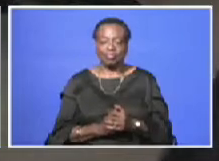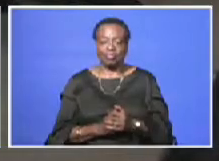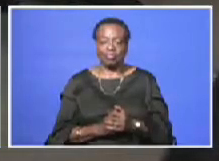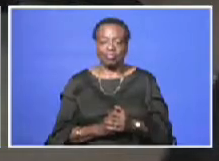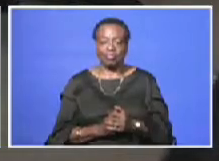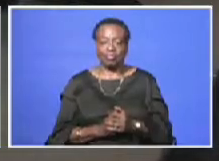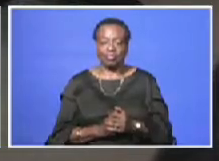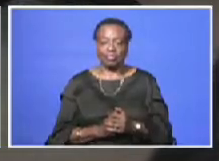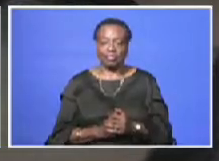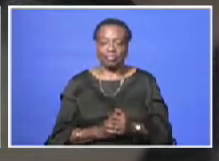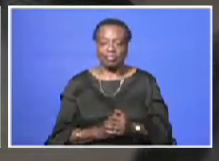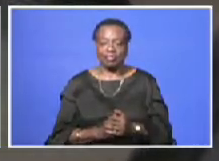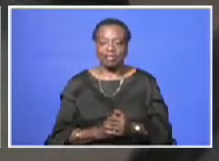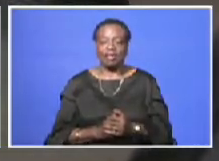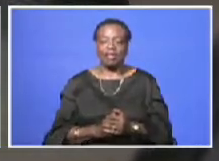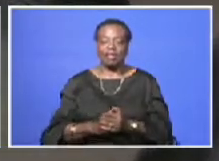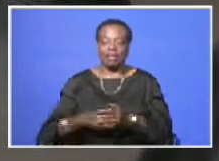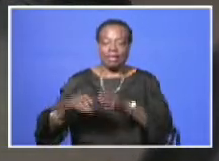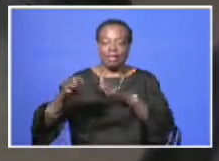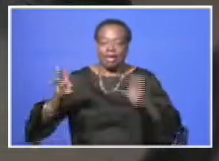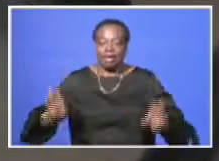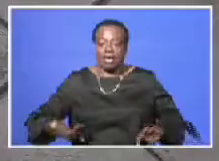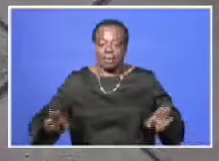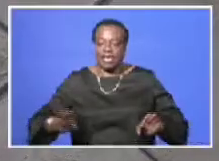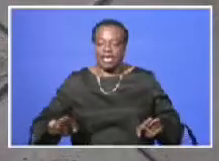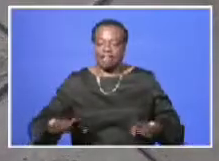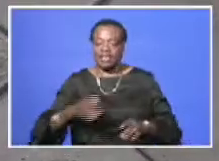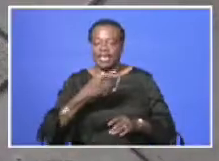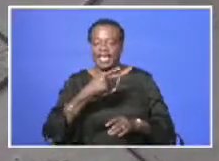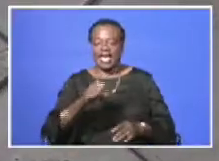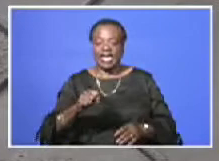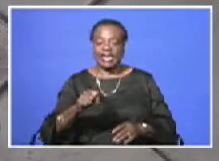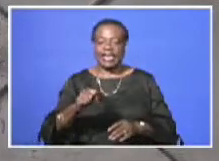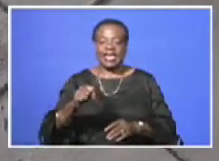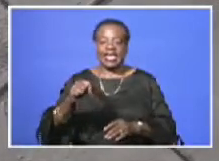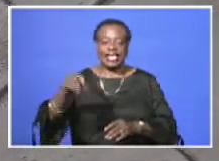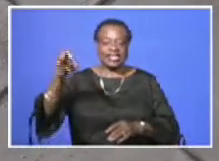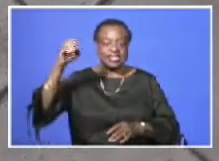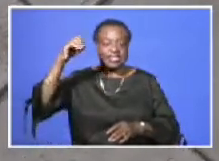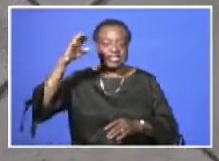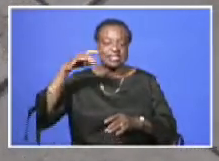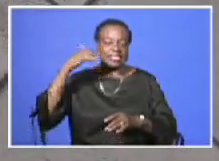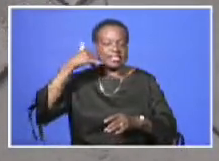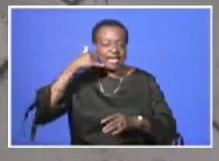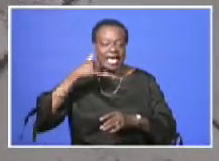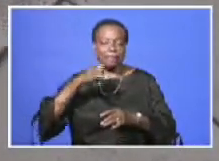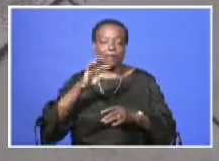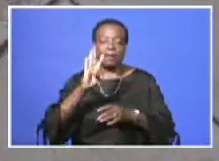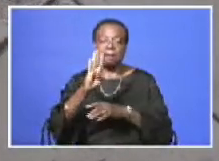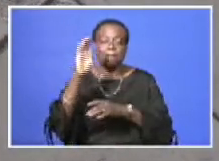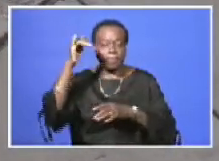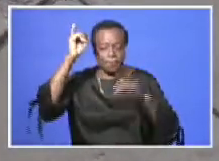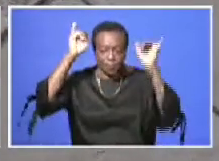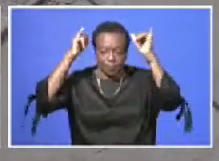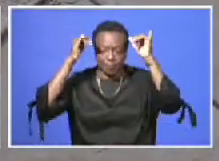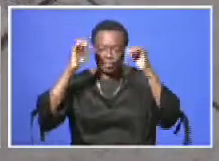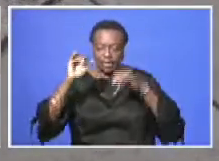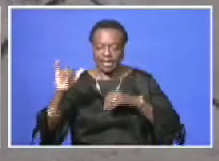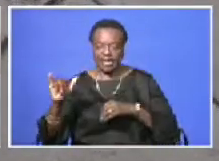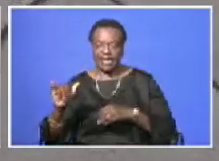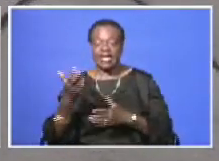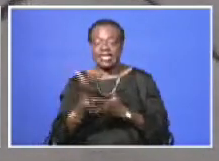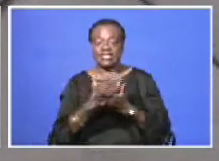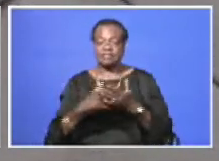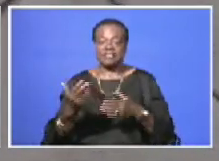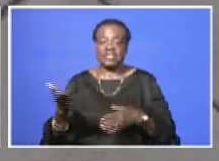Predatory behavior and cyberbullying were just a few things St. Francis and St. Joseph primary school students learned how to protect themselves against